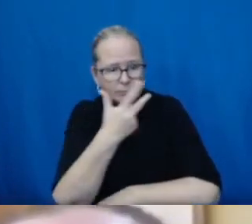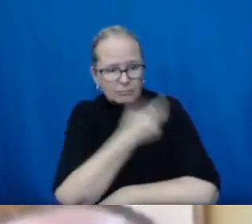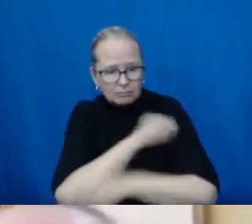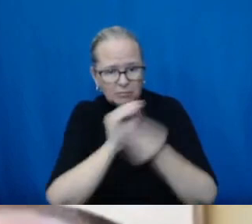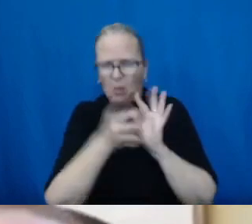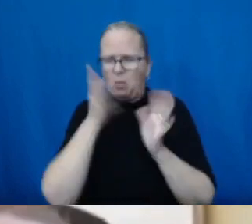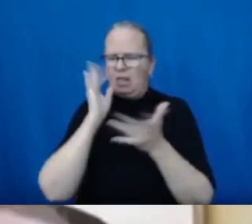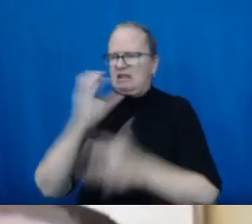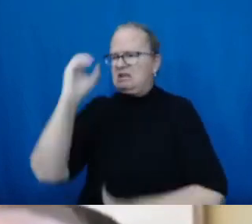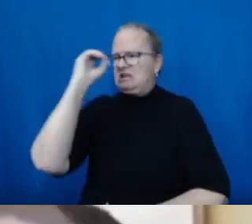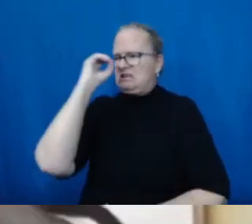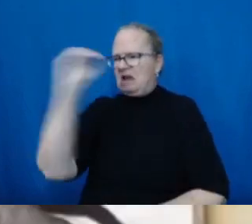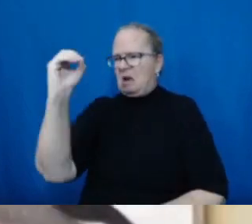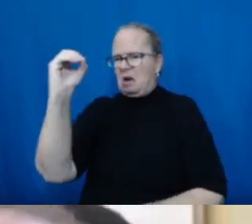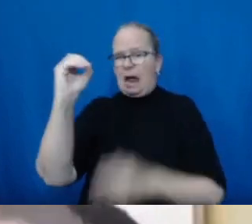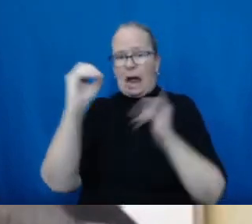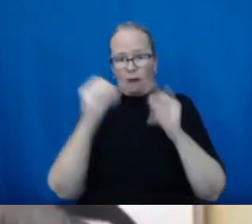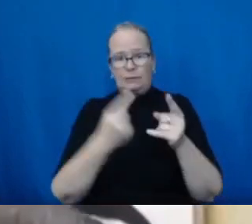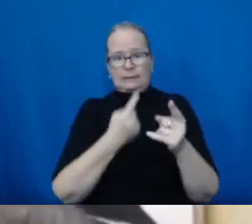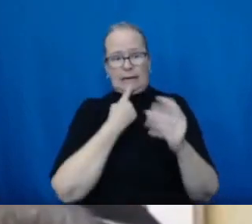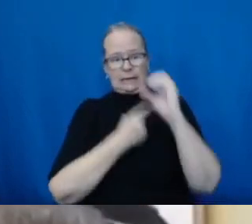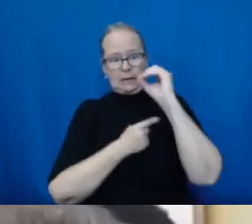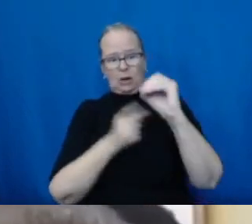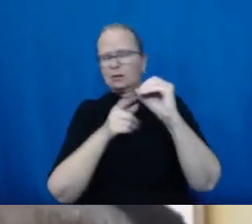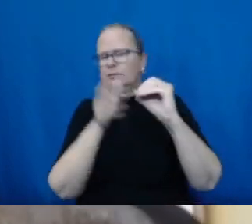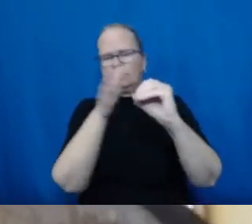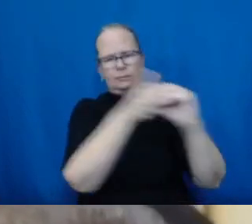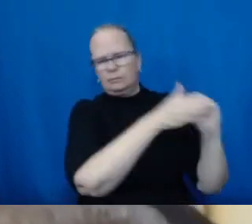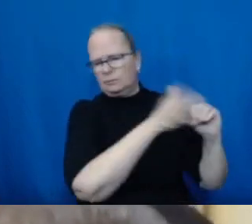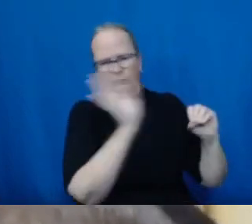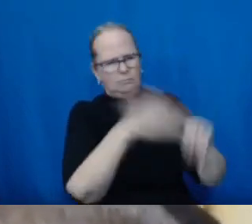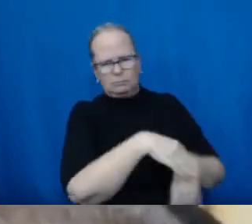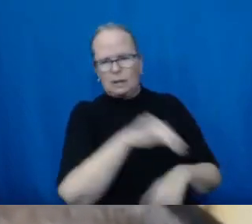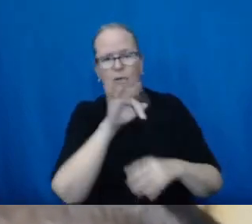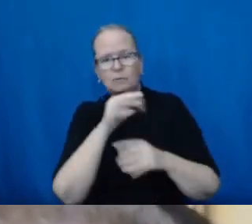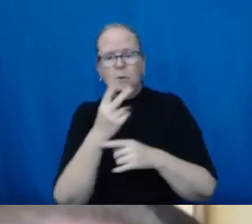like a 2. Oh, okay. Like, what makes you not a 0? What is the thing that makes you think, well, maybe one day I'll get around to it?